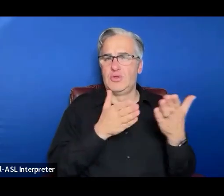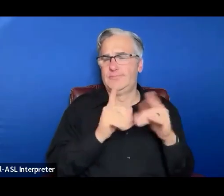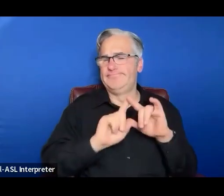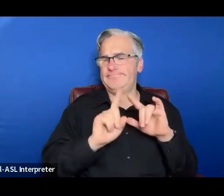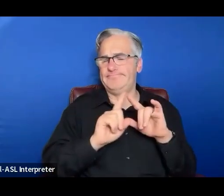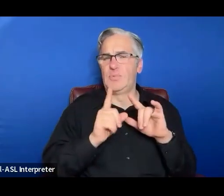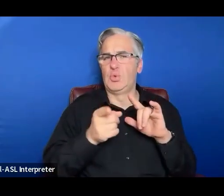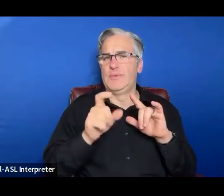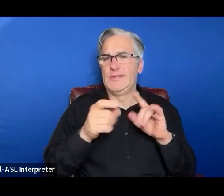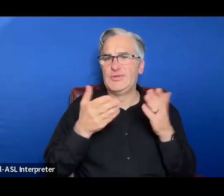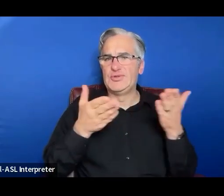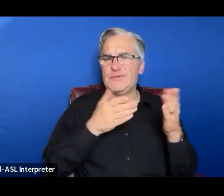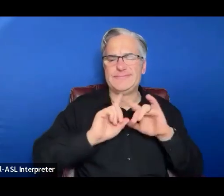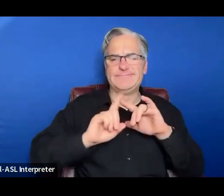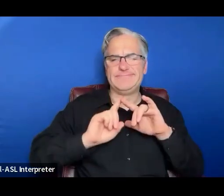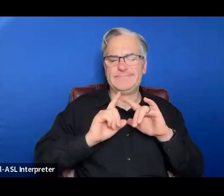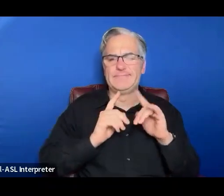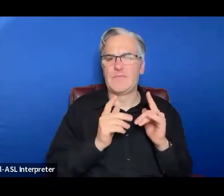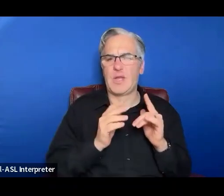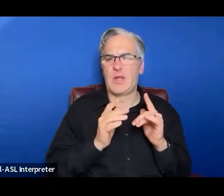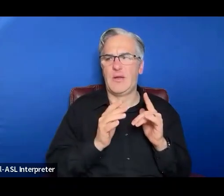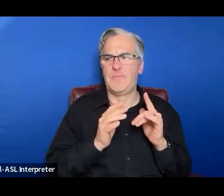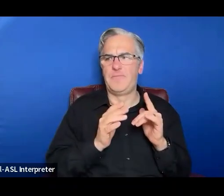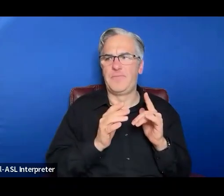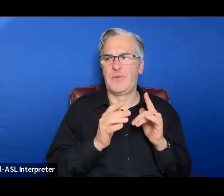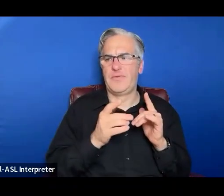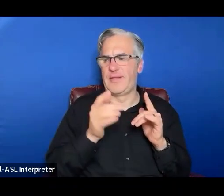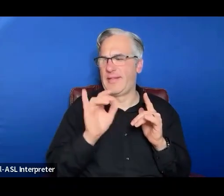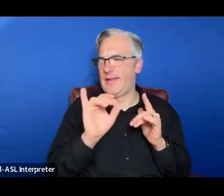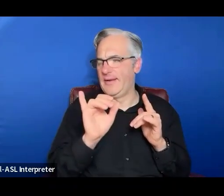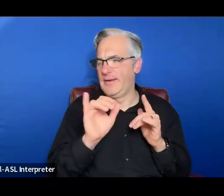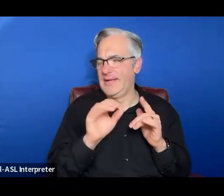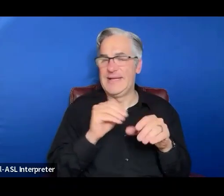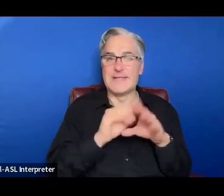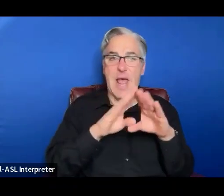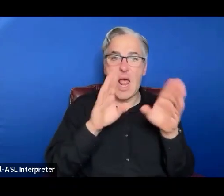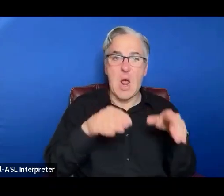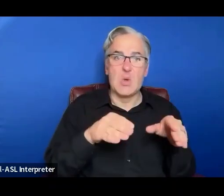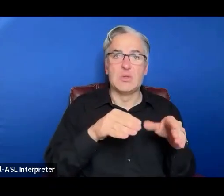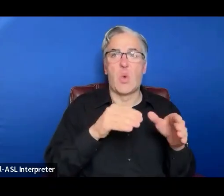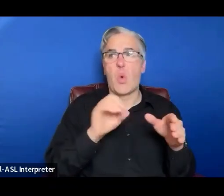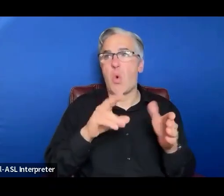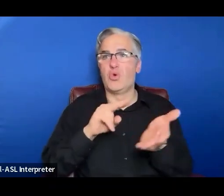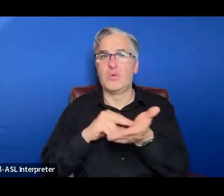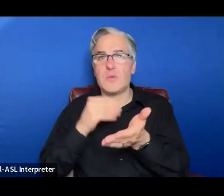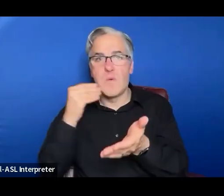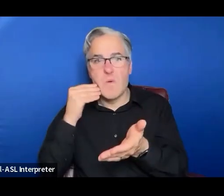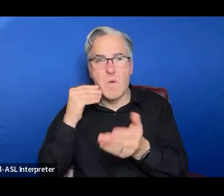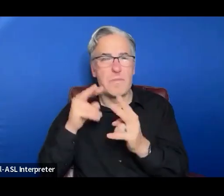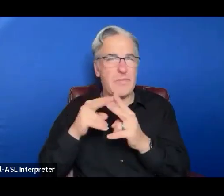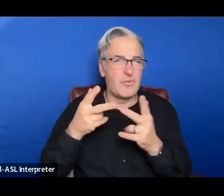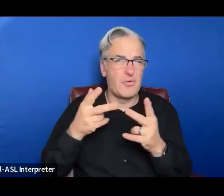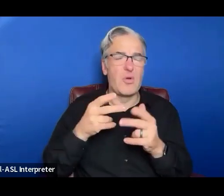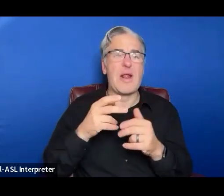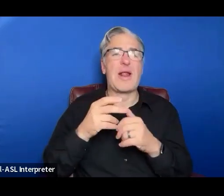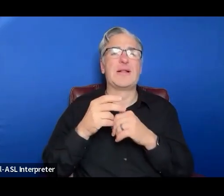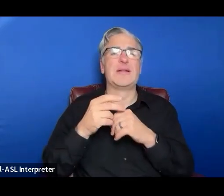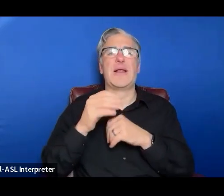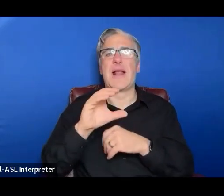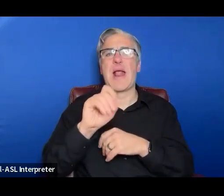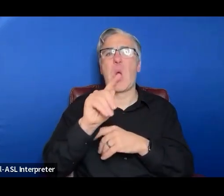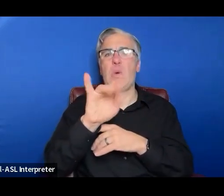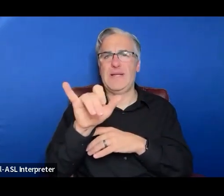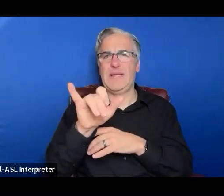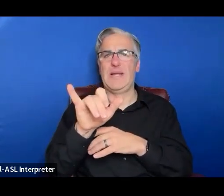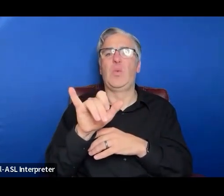where you need services of some sort, either in your home or in a nursing home. And the county uses